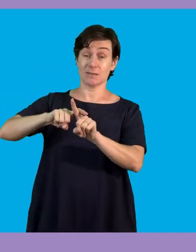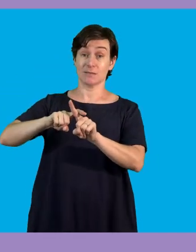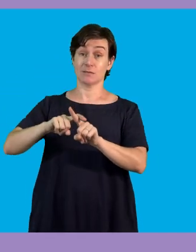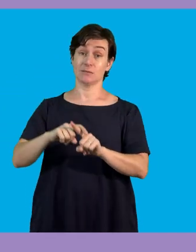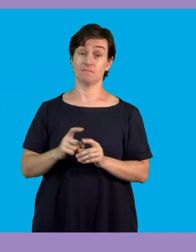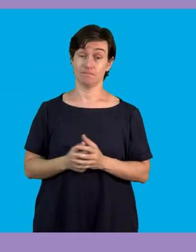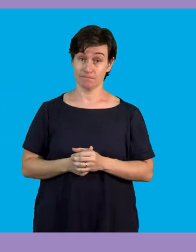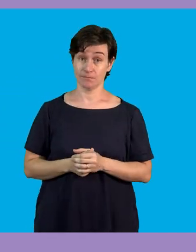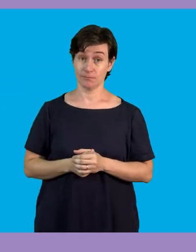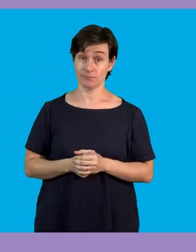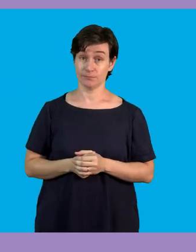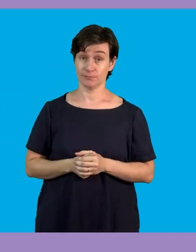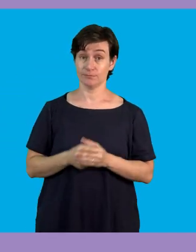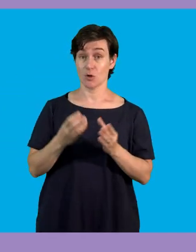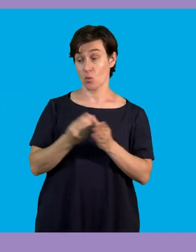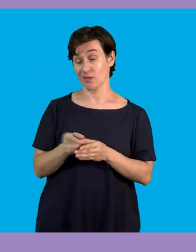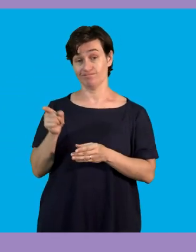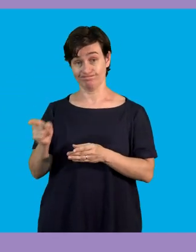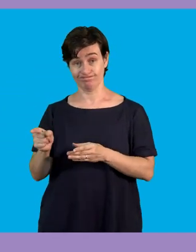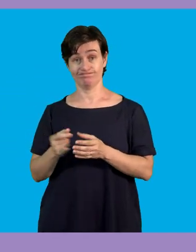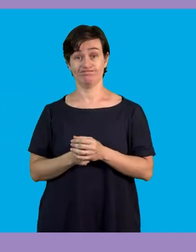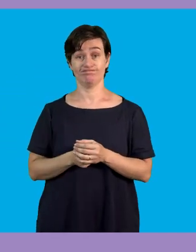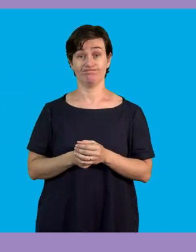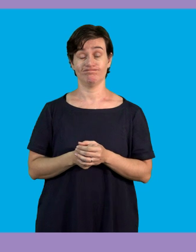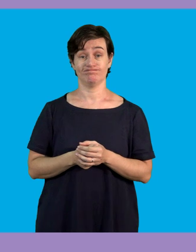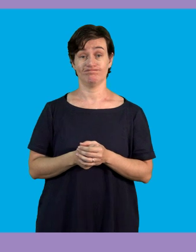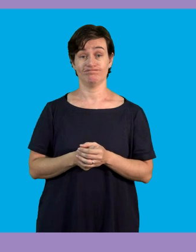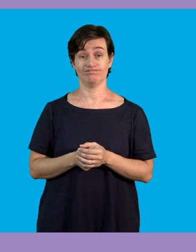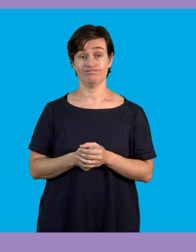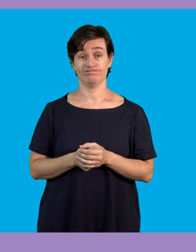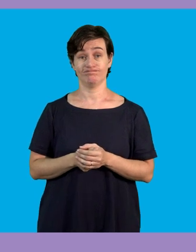add that expression, which would be